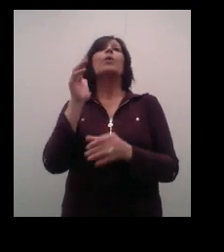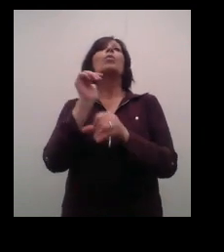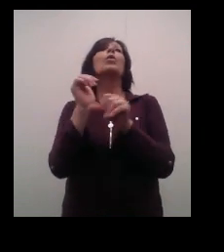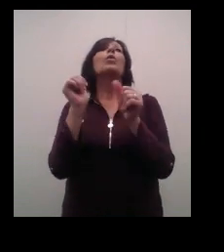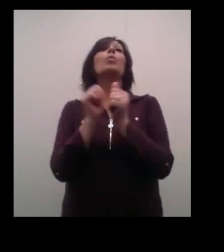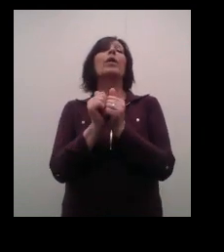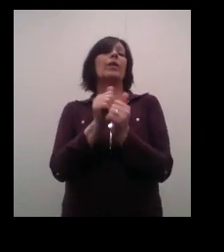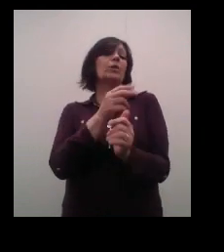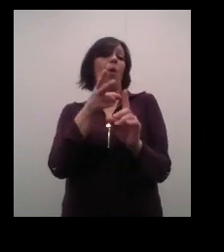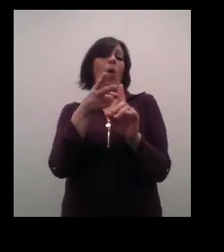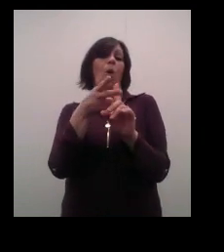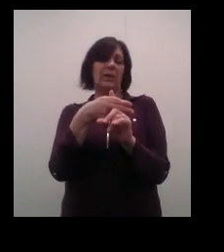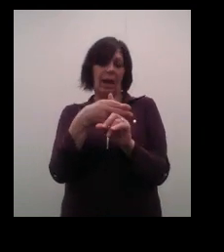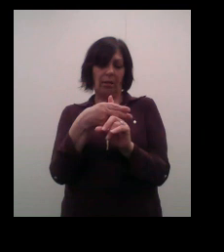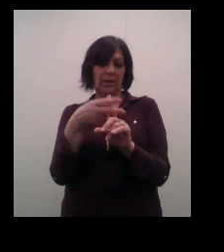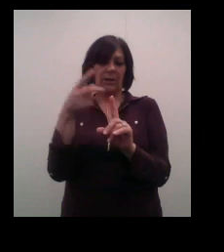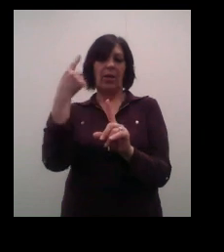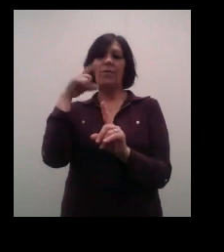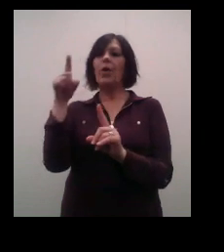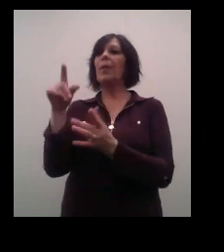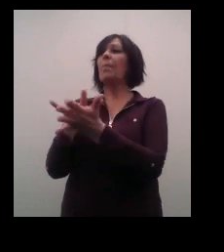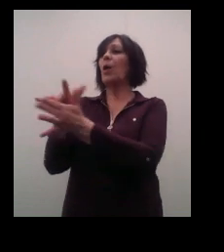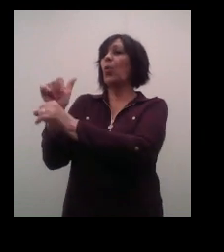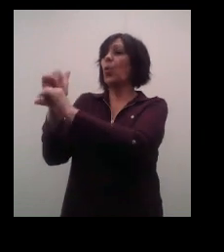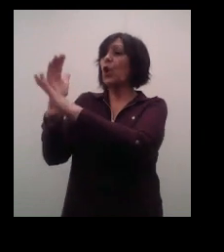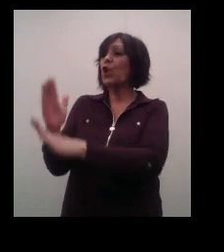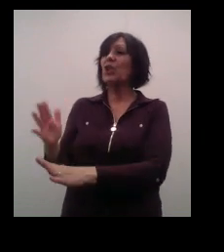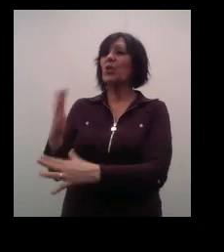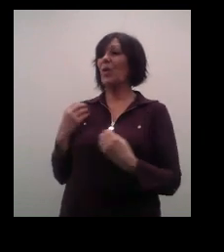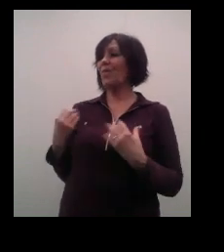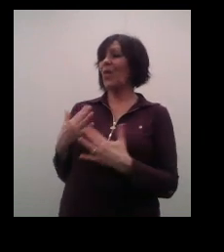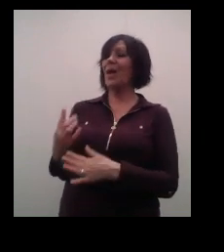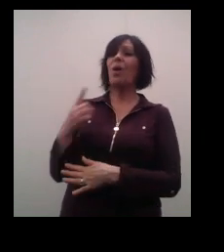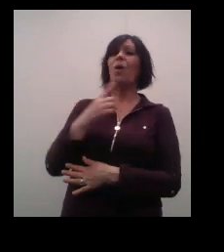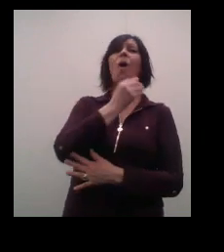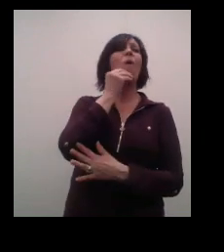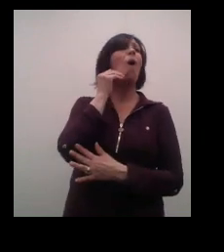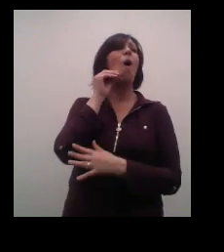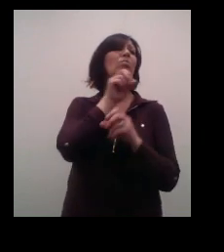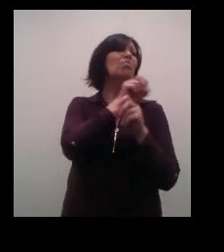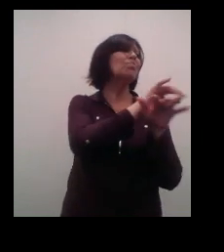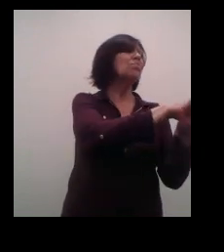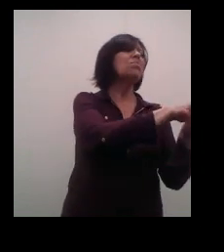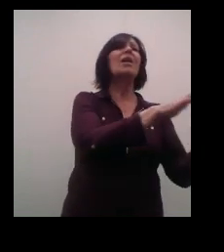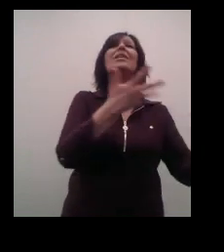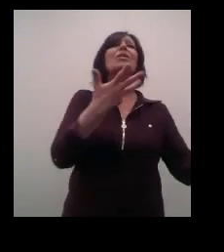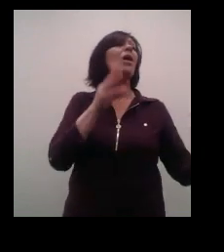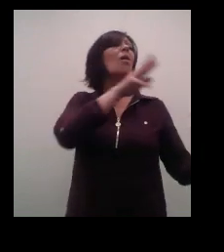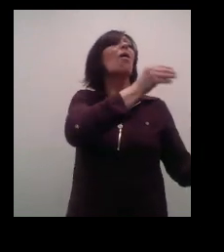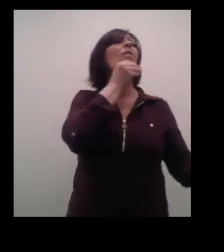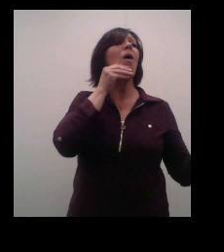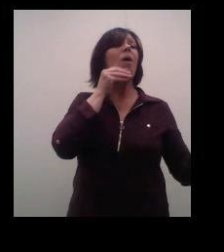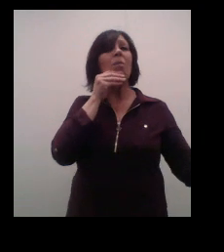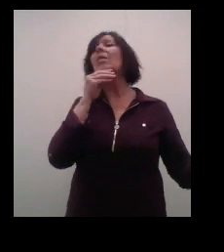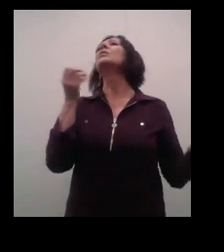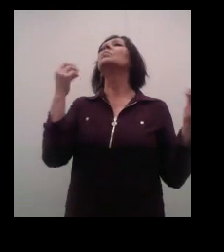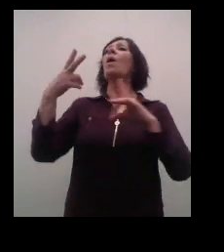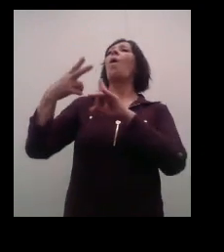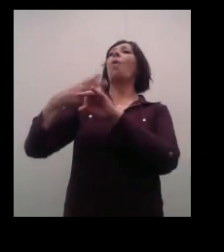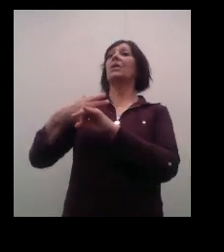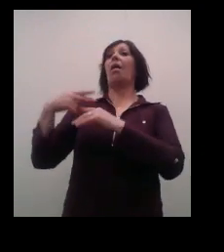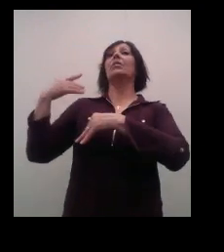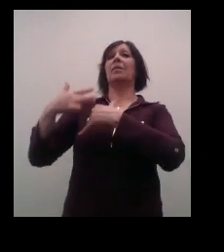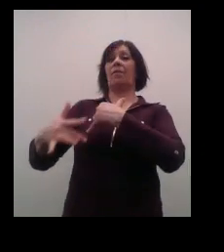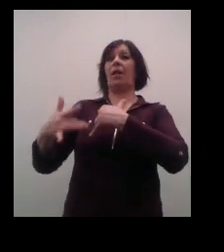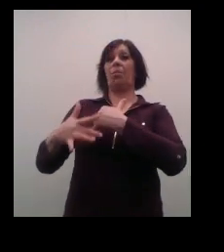is hotels for frontline medical workers who are afraid of going home and potentially exposing their families. So there's a number of hotels that are